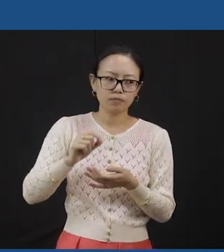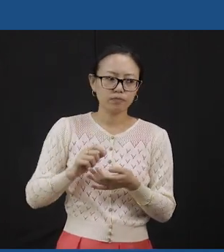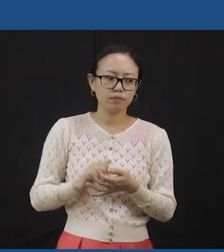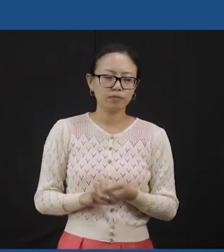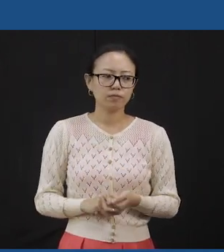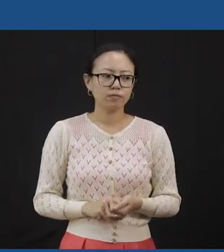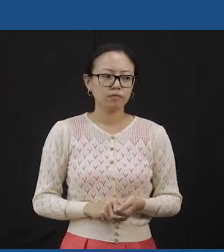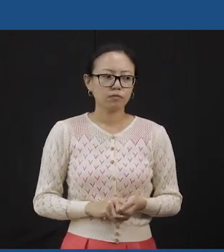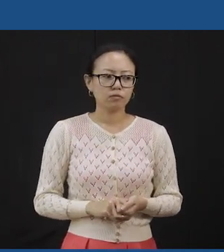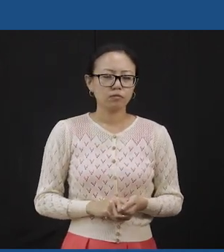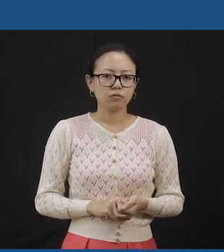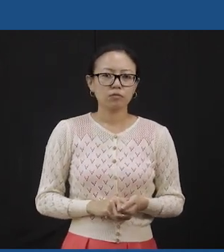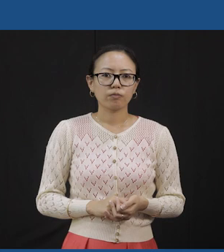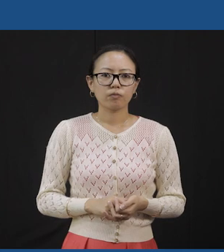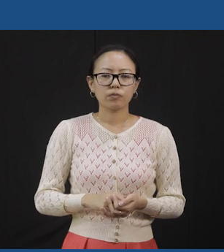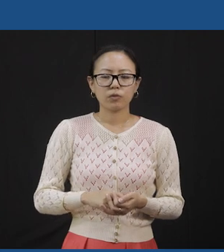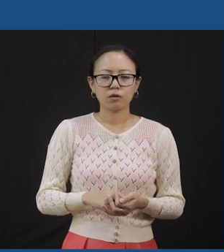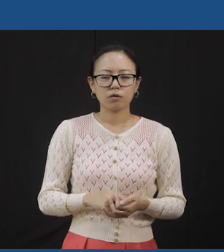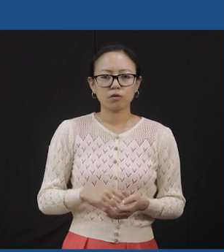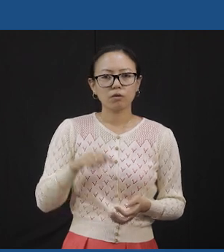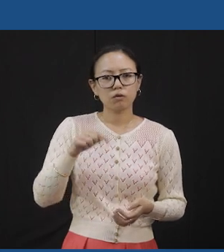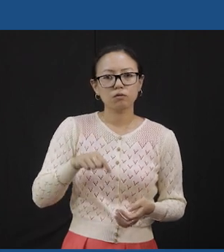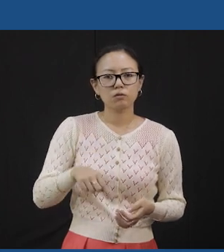Let's count the white colors.